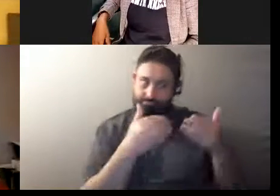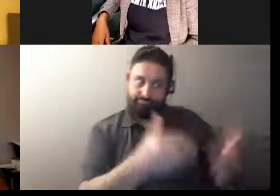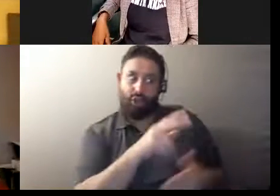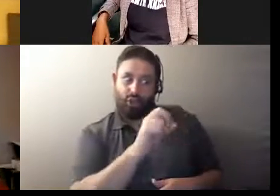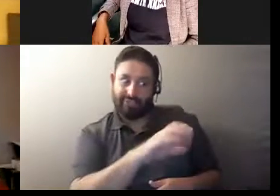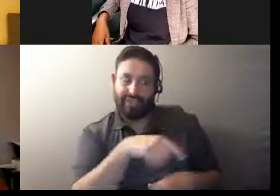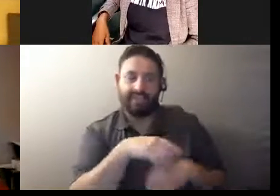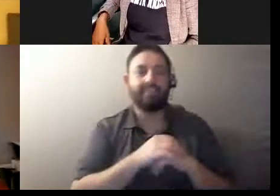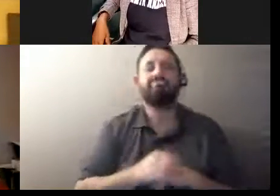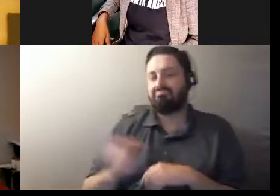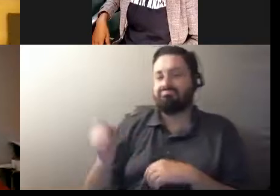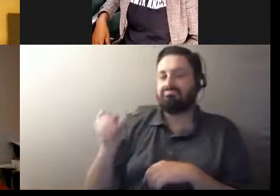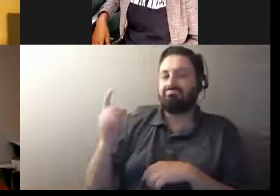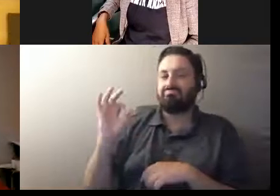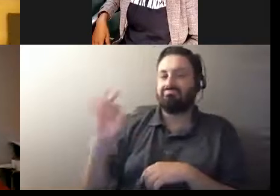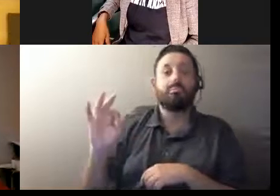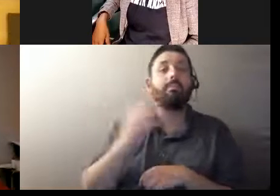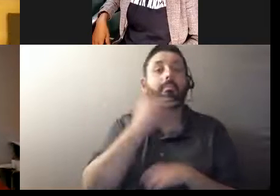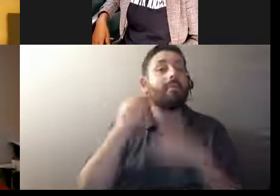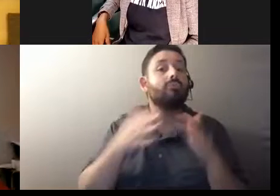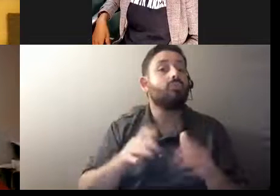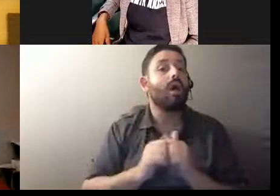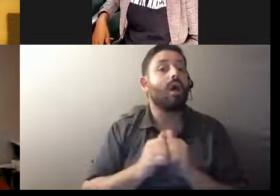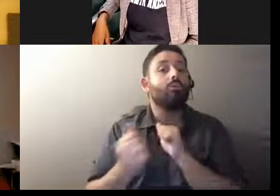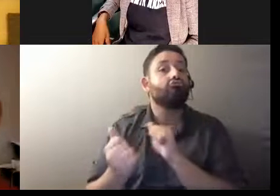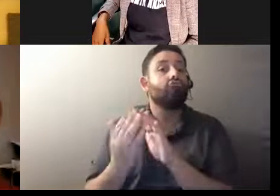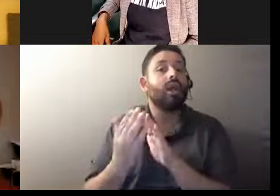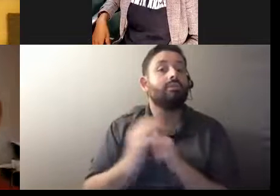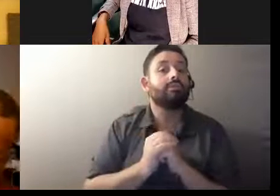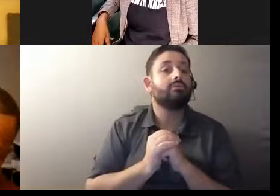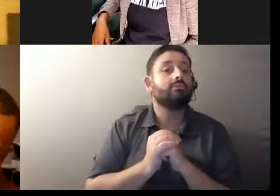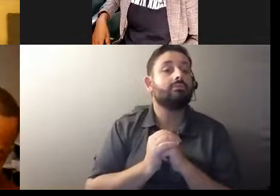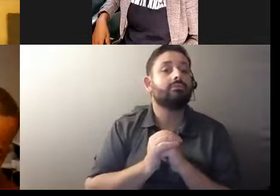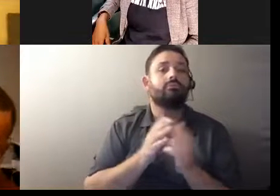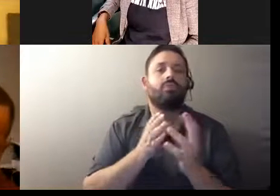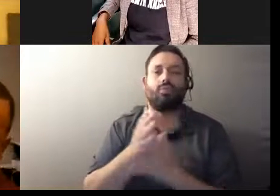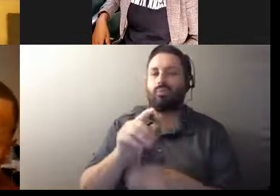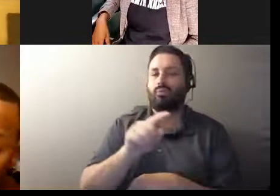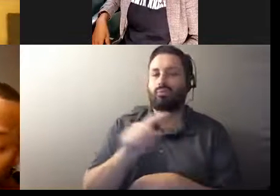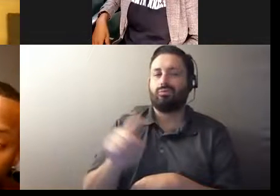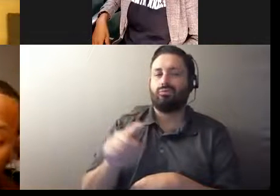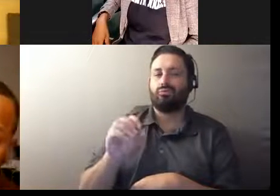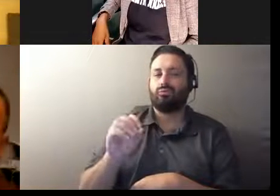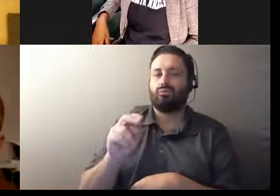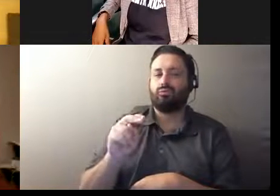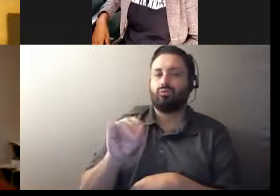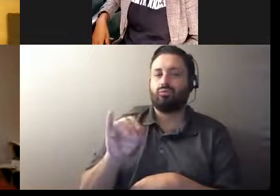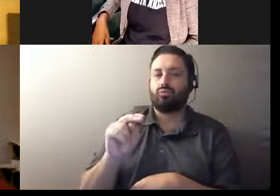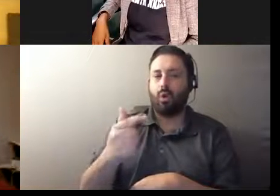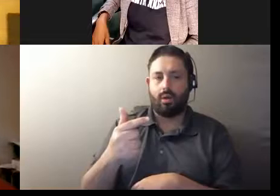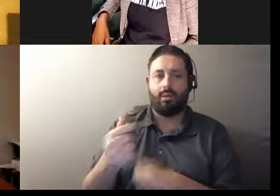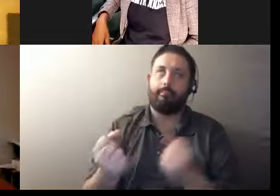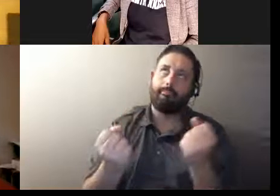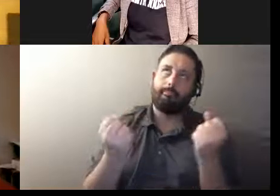Okay, got it. So the best way to address that is through our zoning. There's a lot of things that can be taken care of